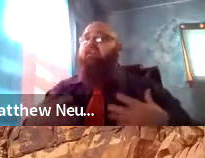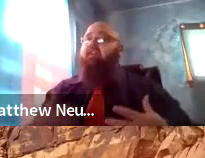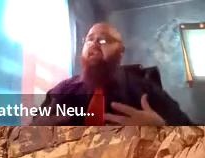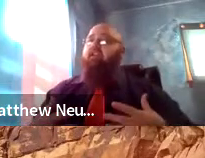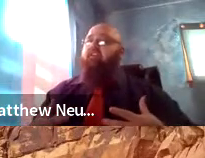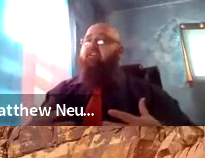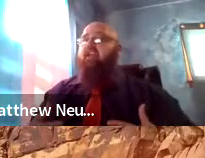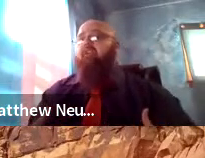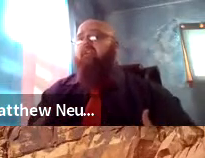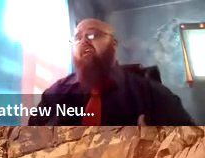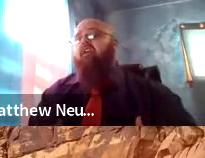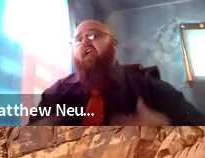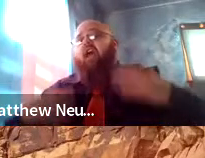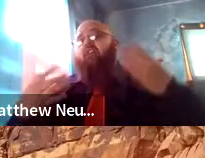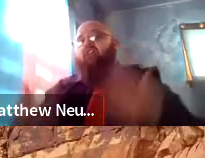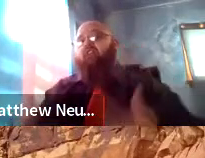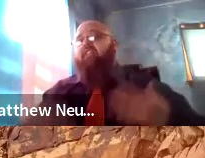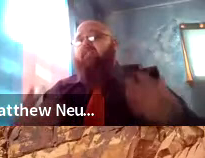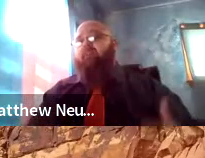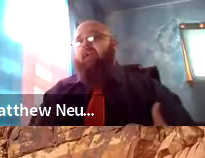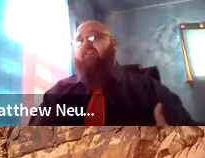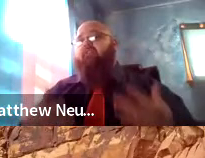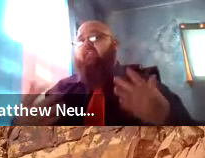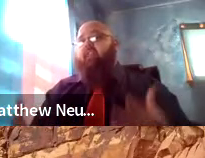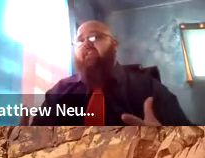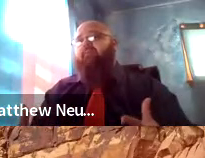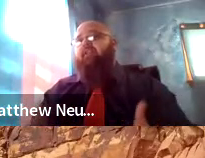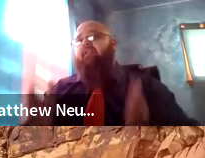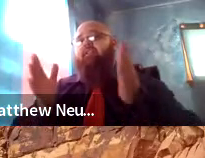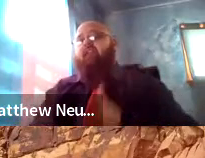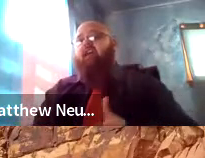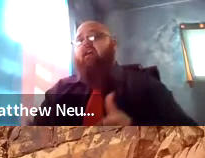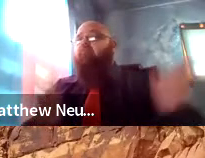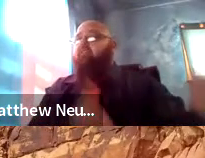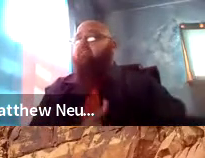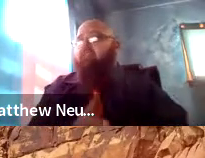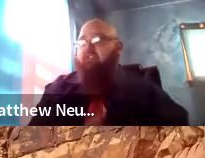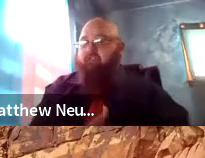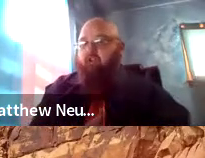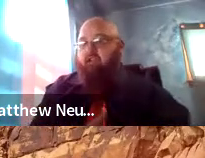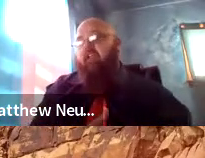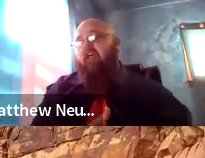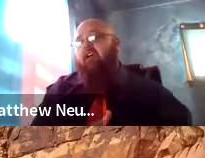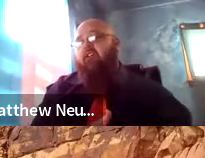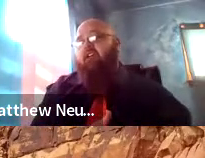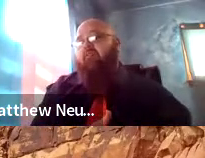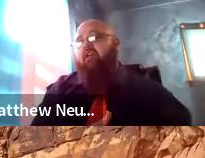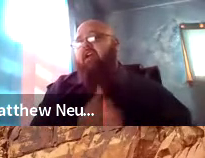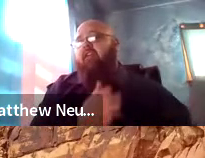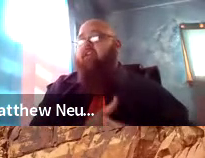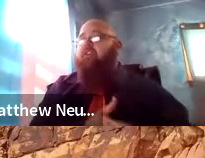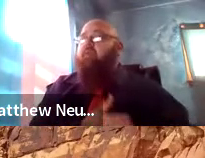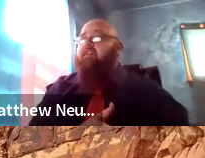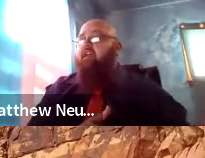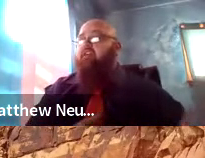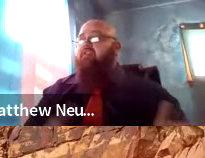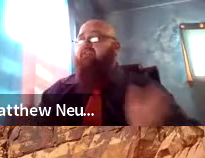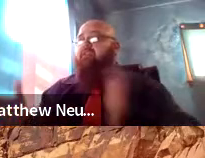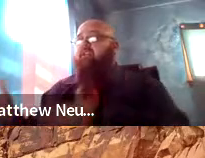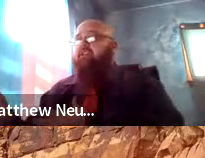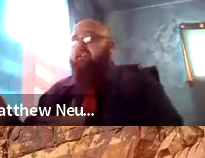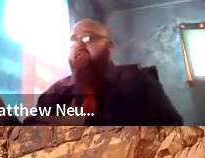coming in and taking care of the gay men. Out of respect for the lesbians, the L moved to the front of the acronym. And that's why